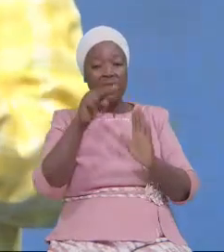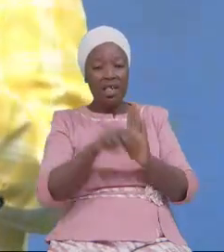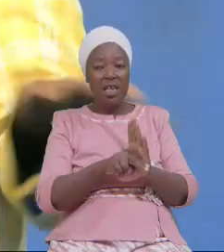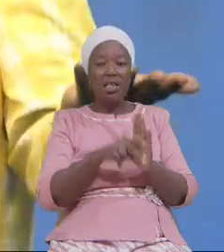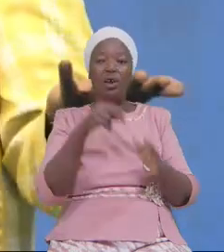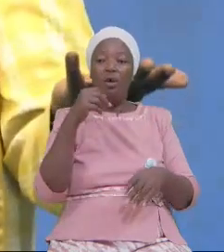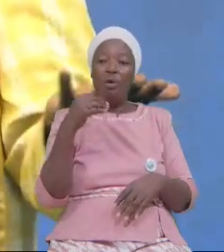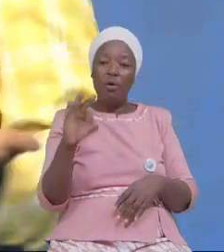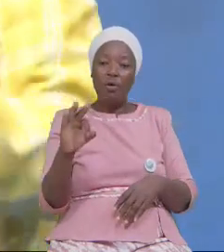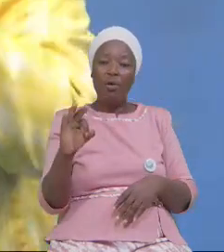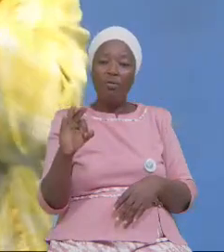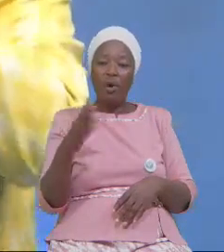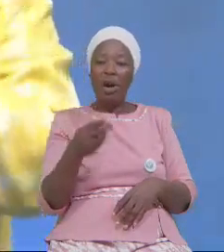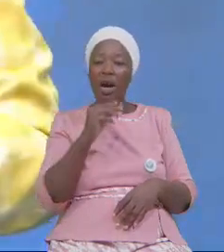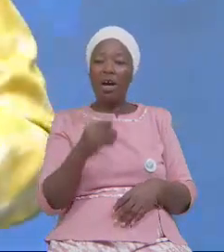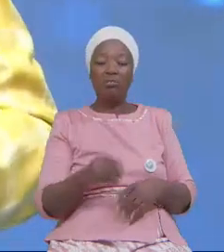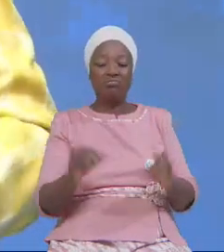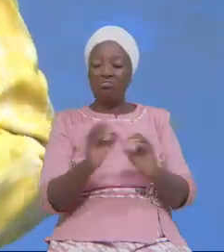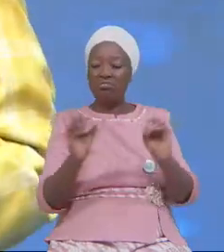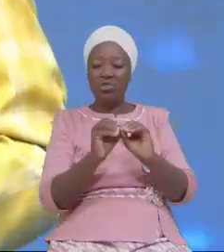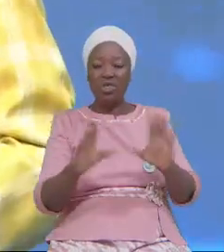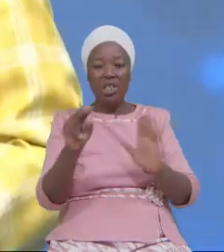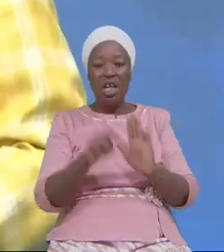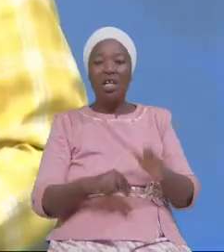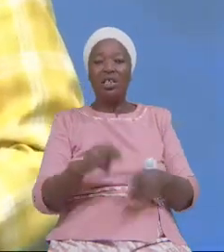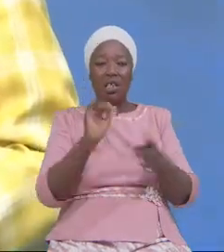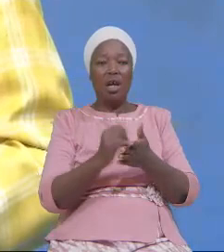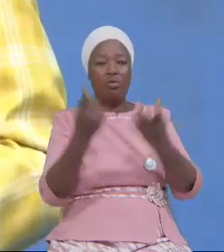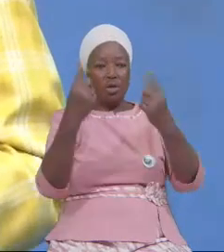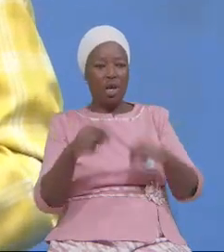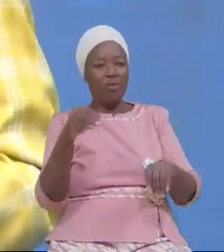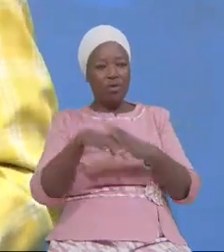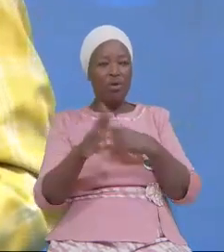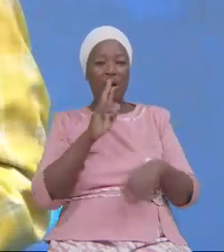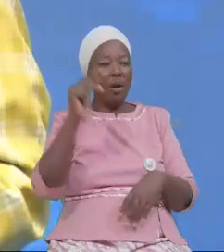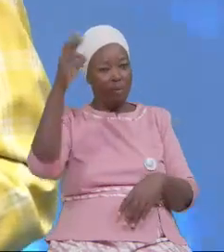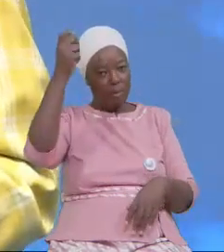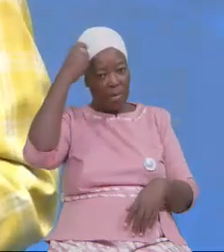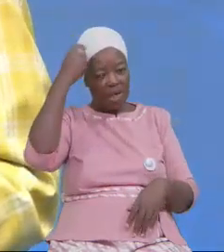our worthlessness came to her mind, and